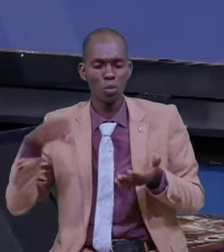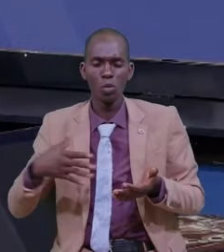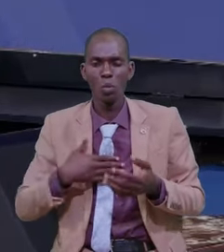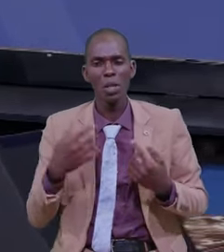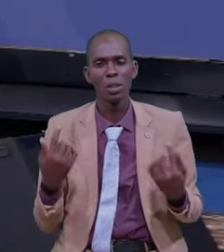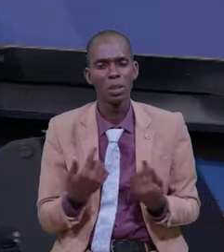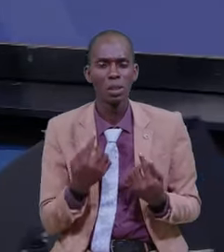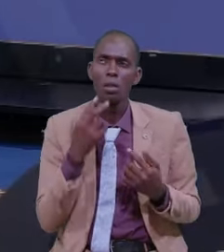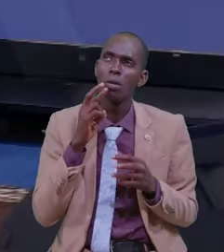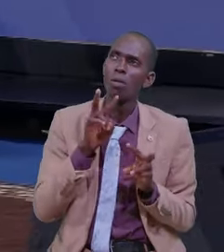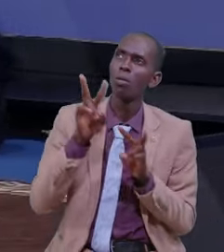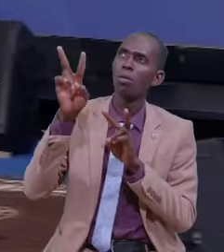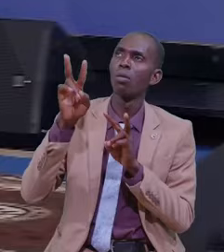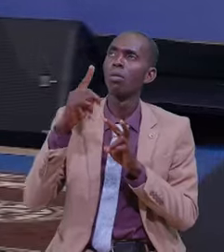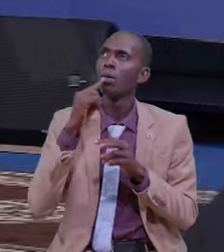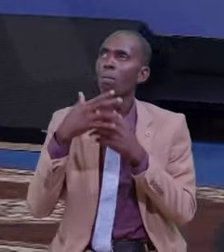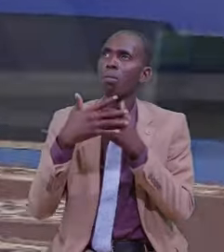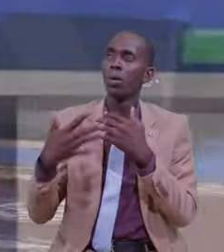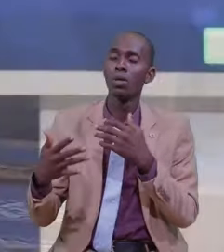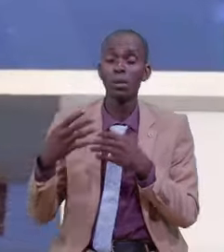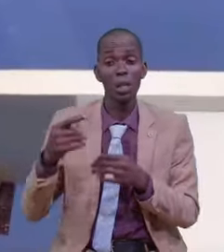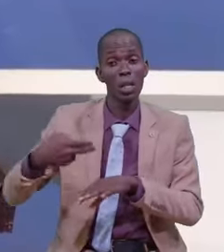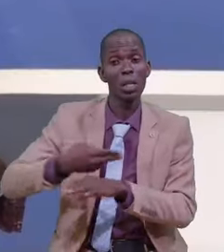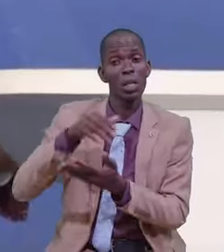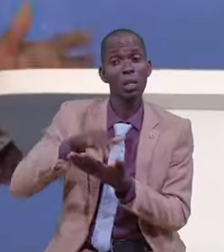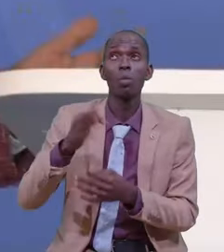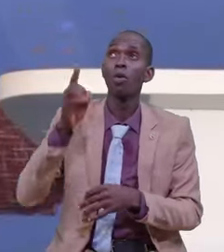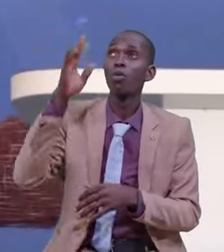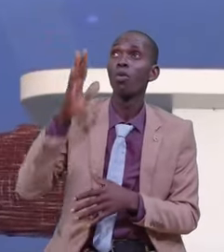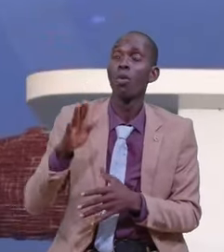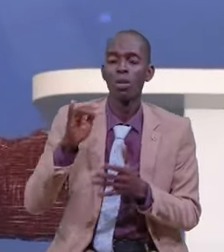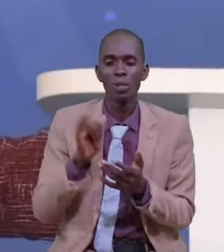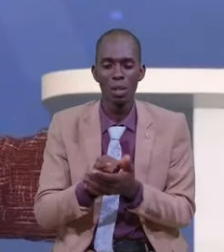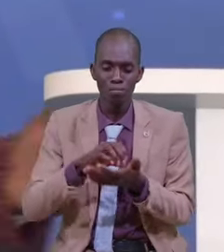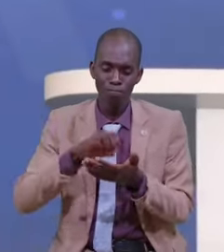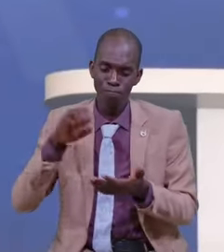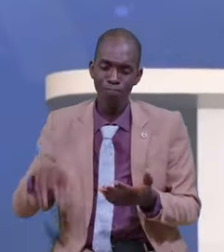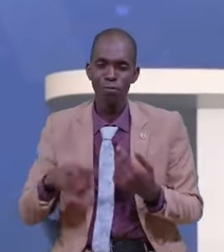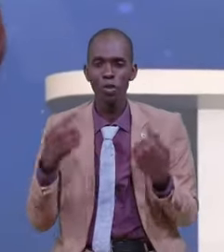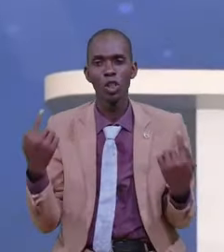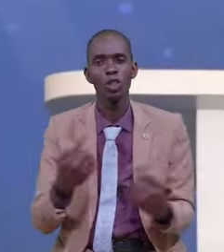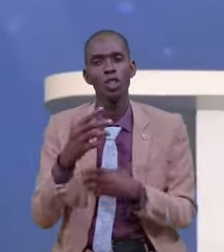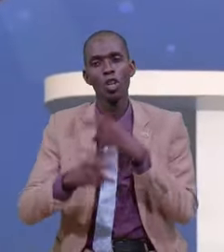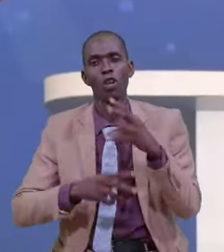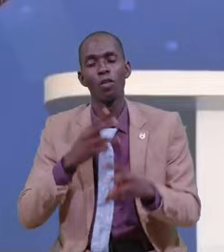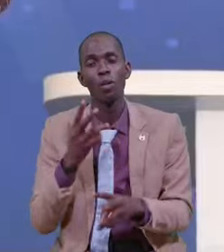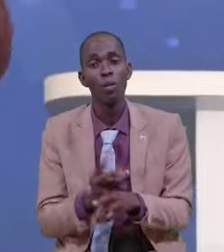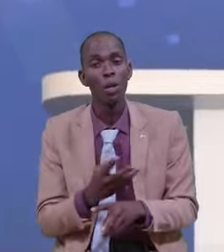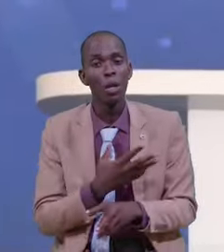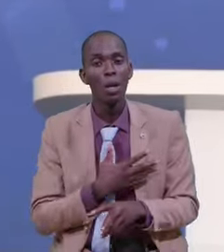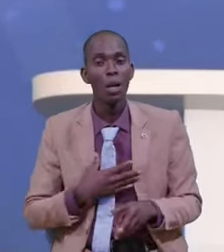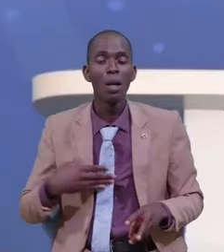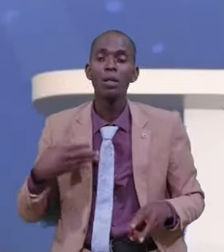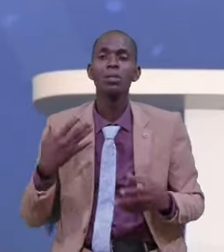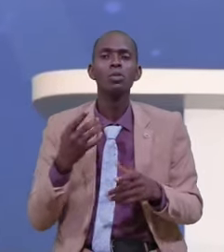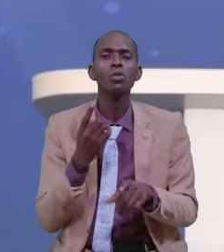of God that taketh away the sin of the world. And here you are. Hand over those sins